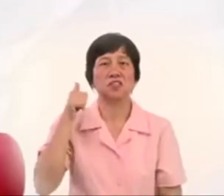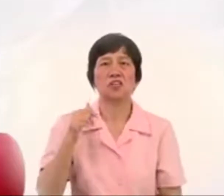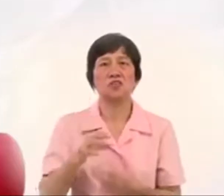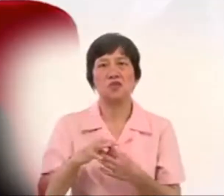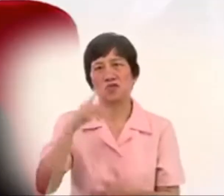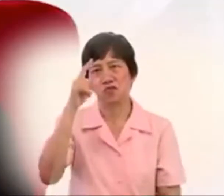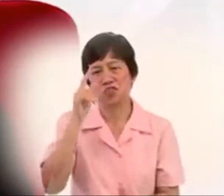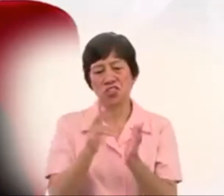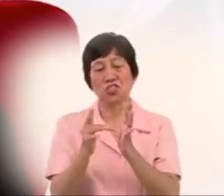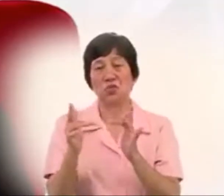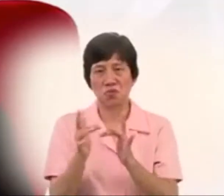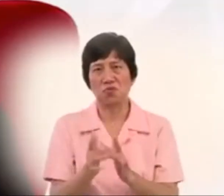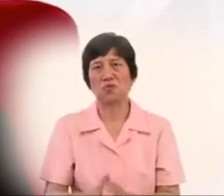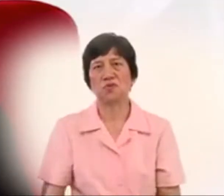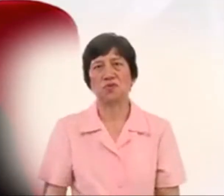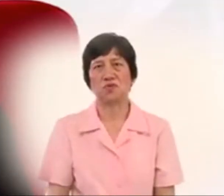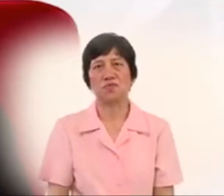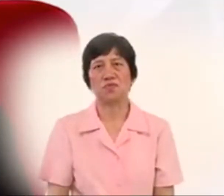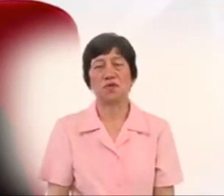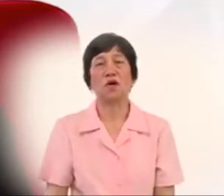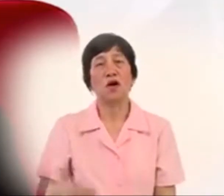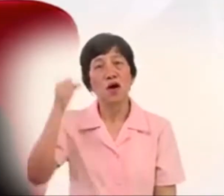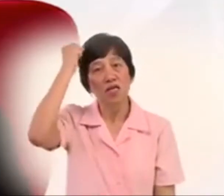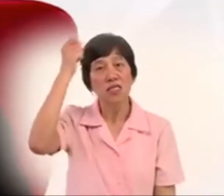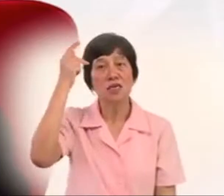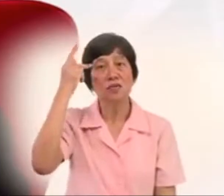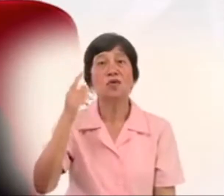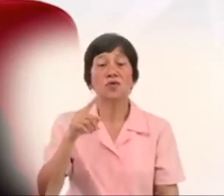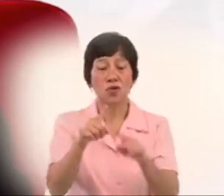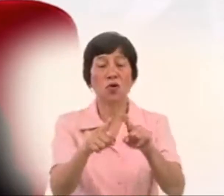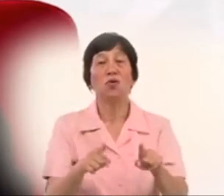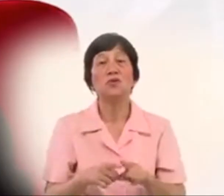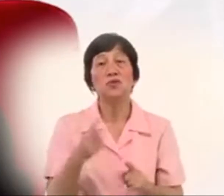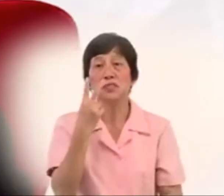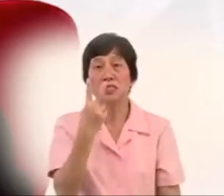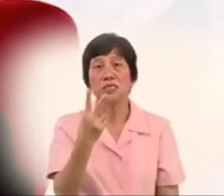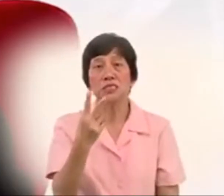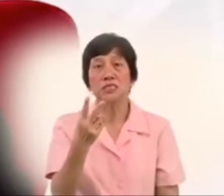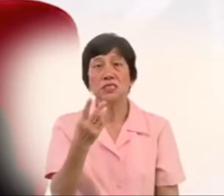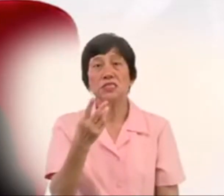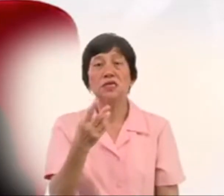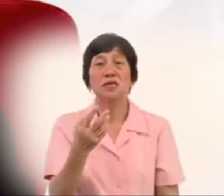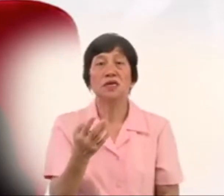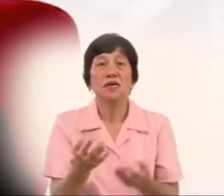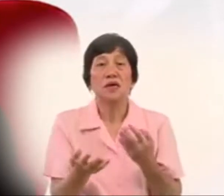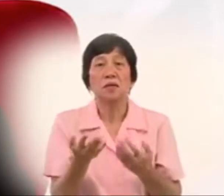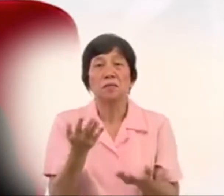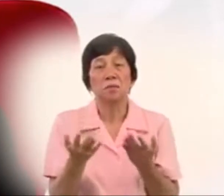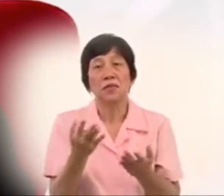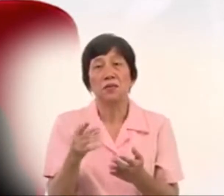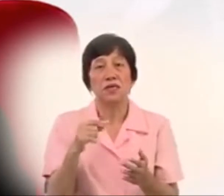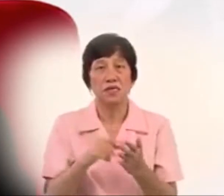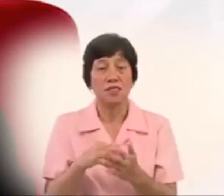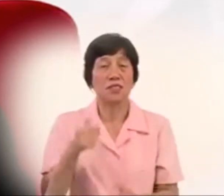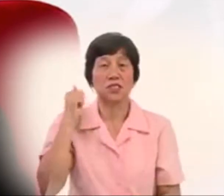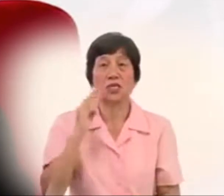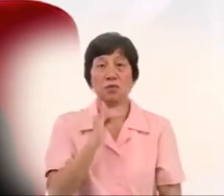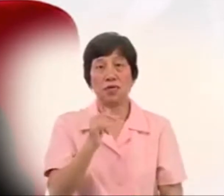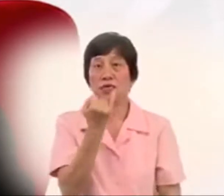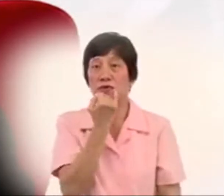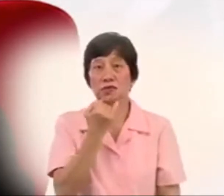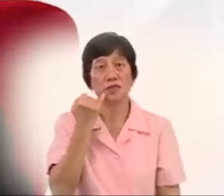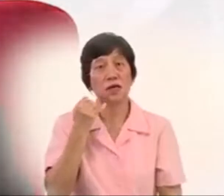Jesus. But St. Paul also sees maybe this rejection by Israel